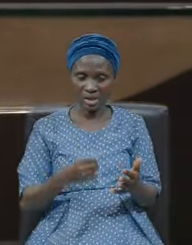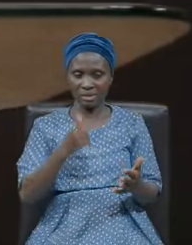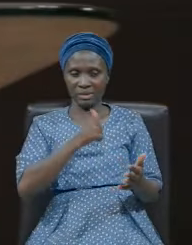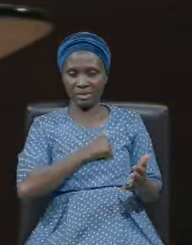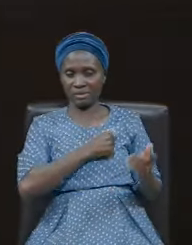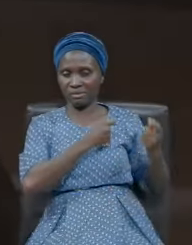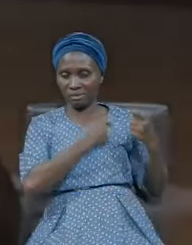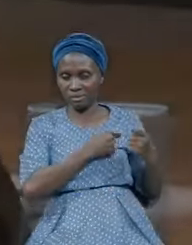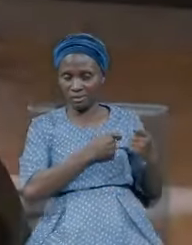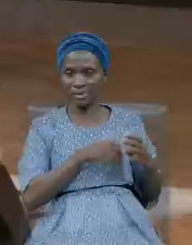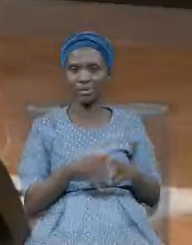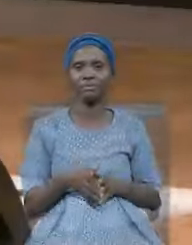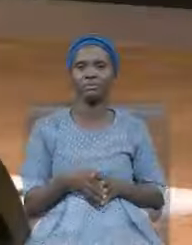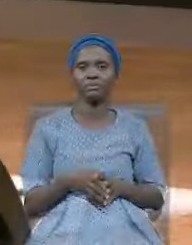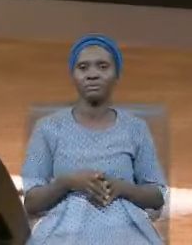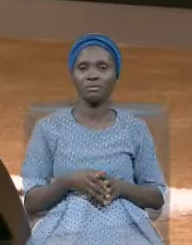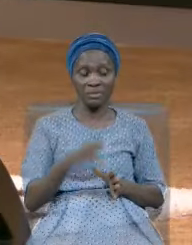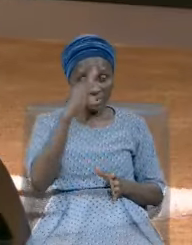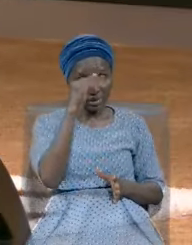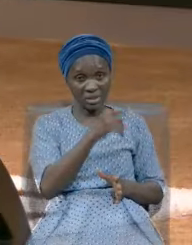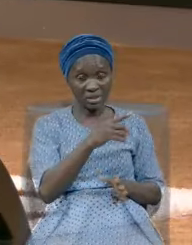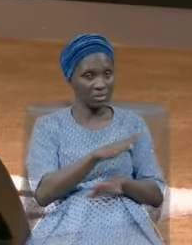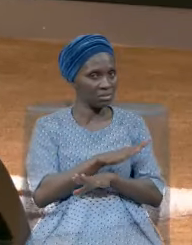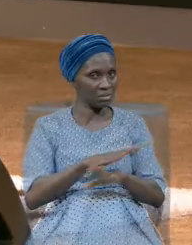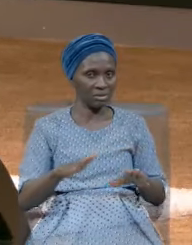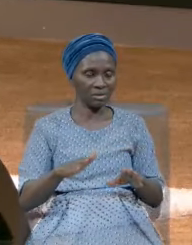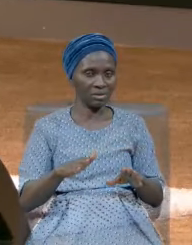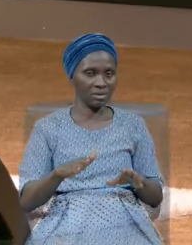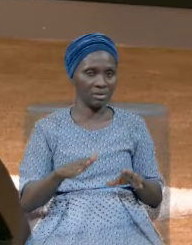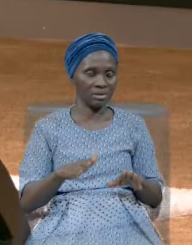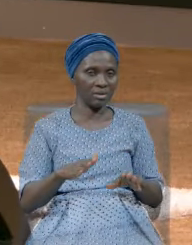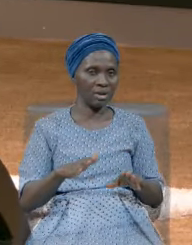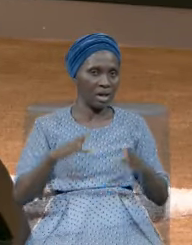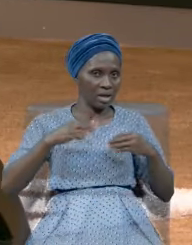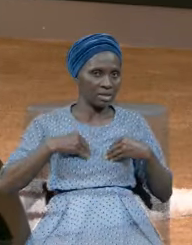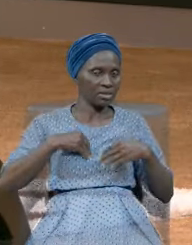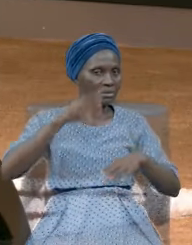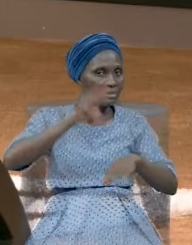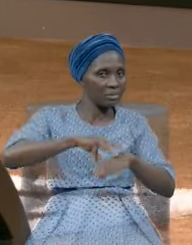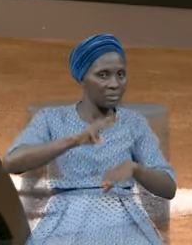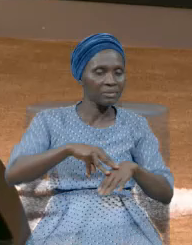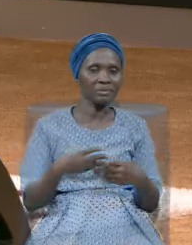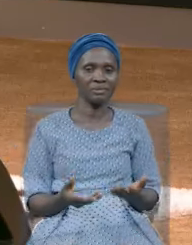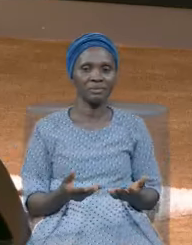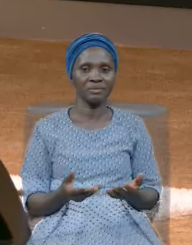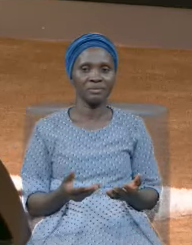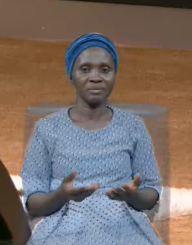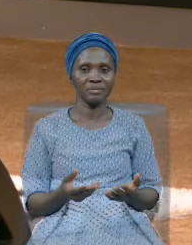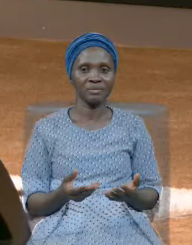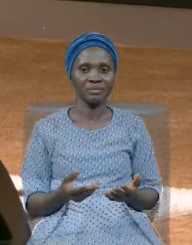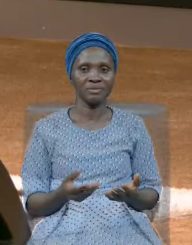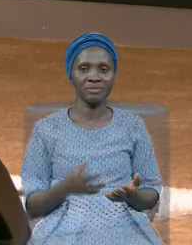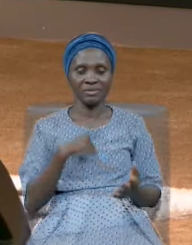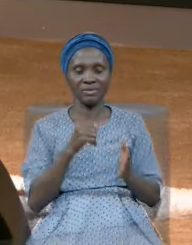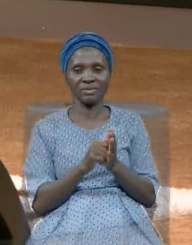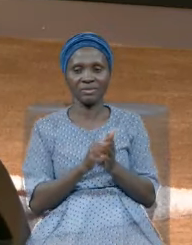story. He didn't take heed to that. You know, I have to speak pointedly and